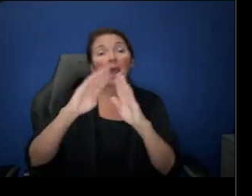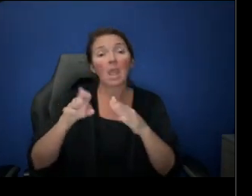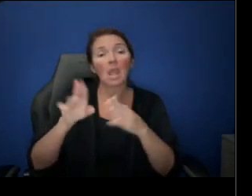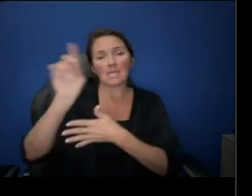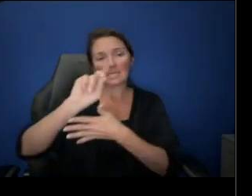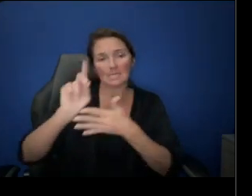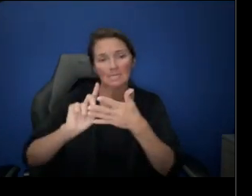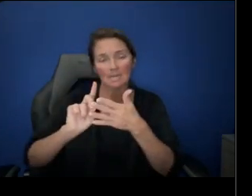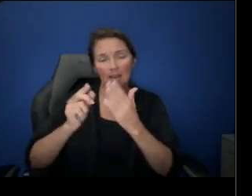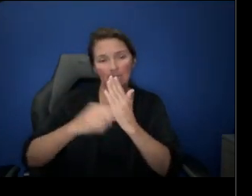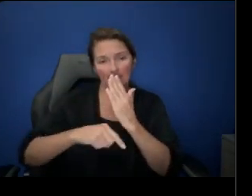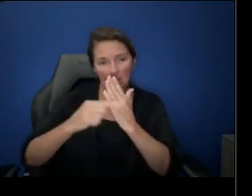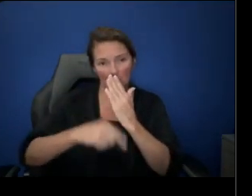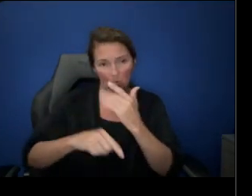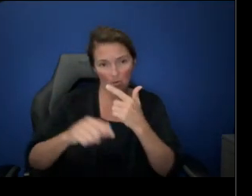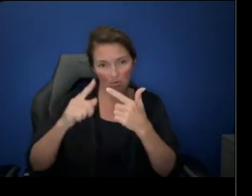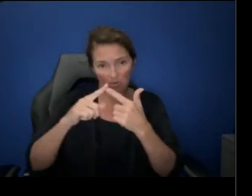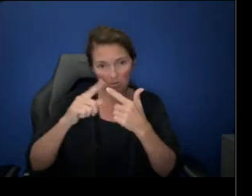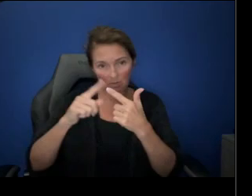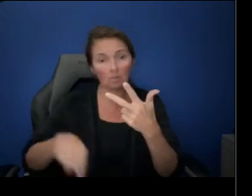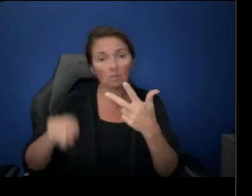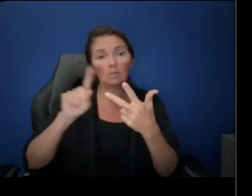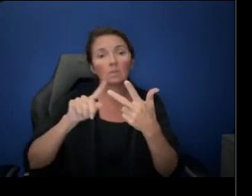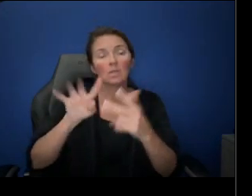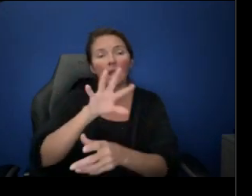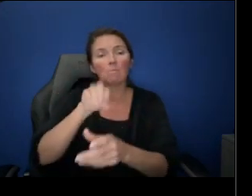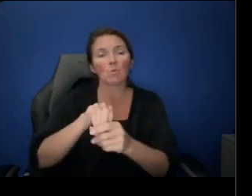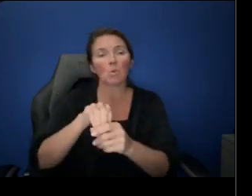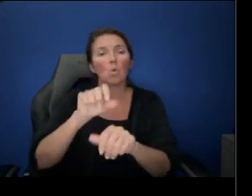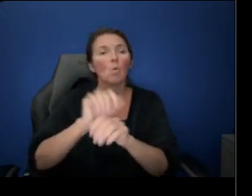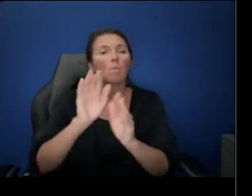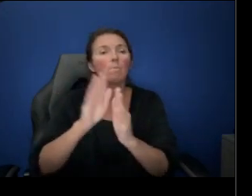Design Manual, and the Participant Workbook.